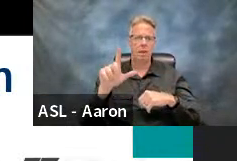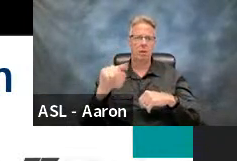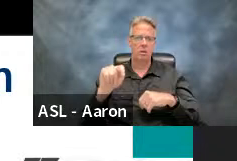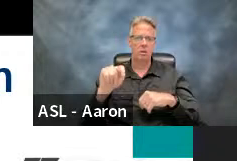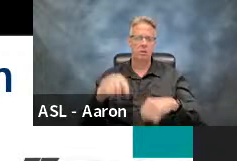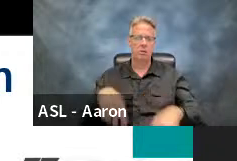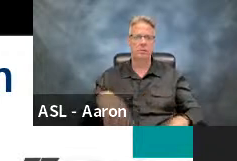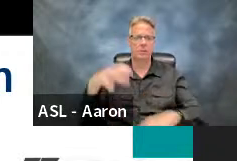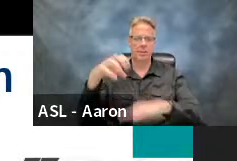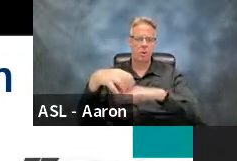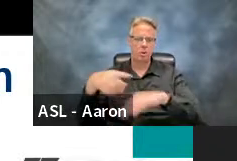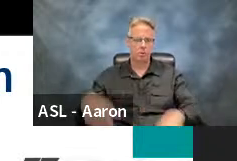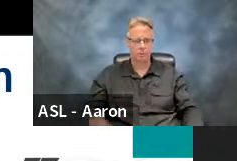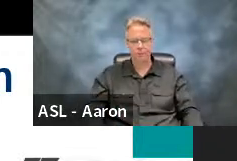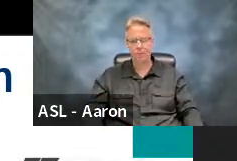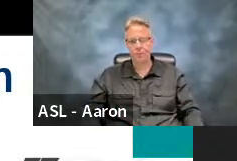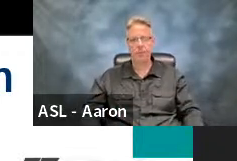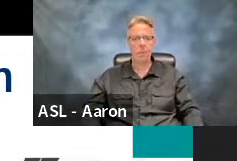station.